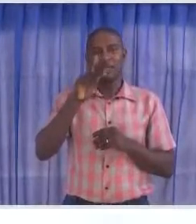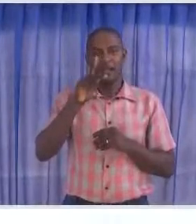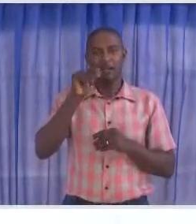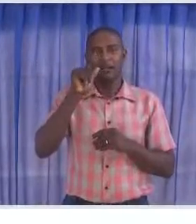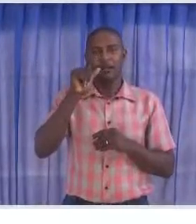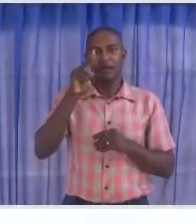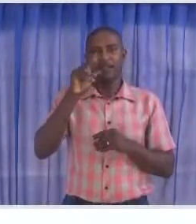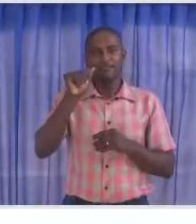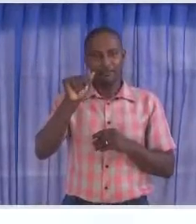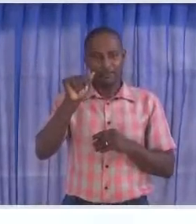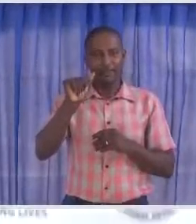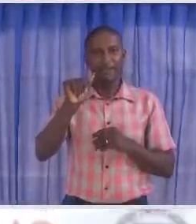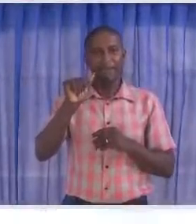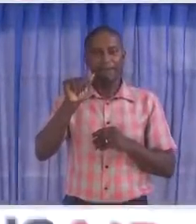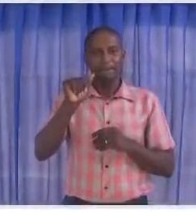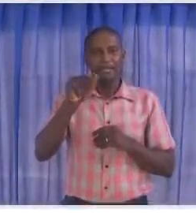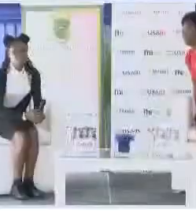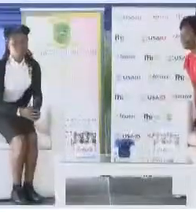the entrance.